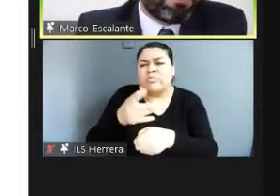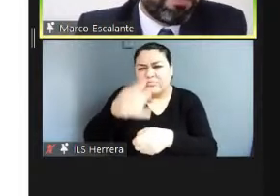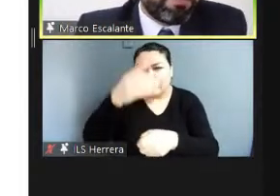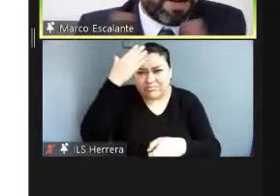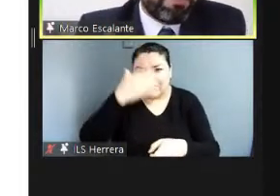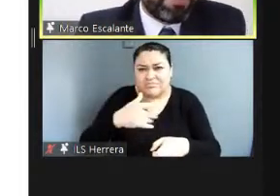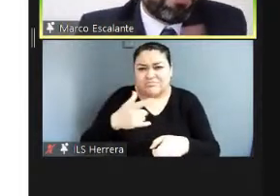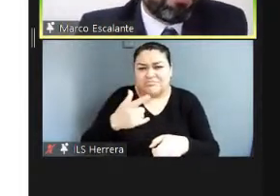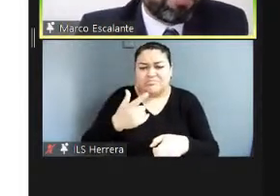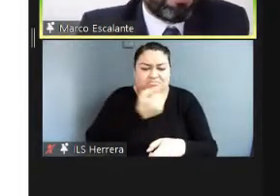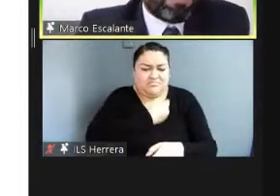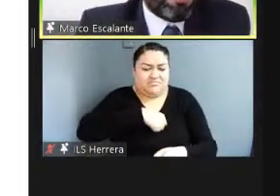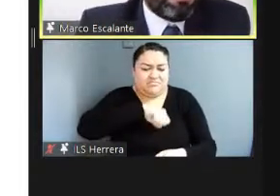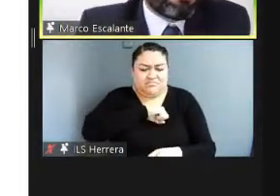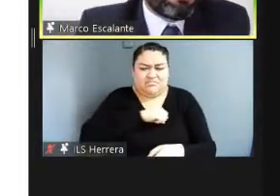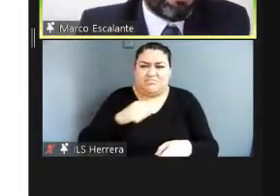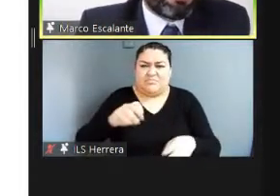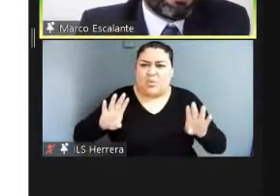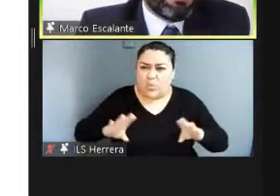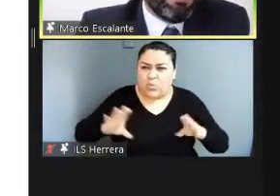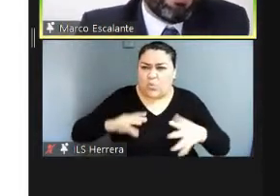the current needs?